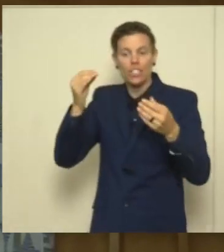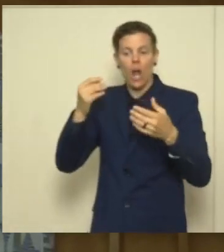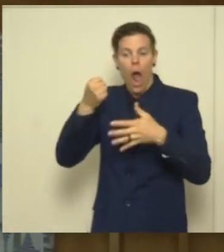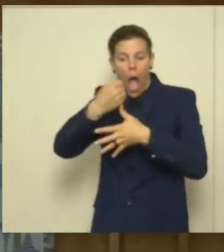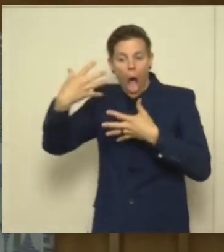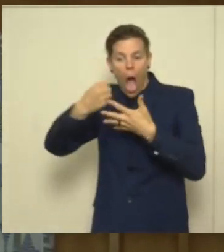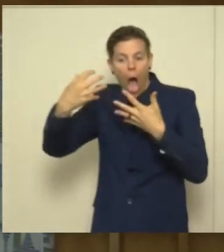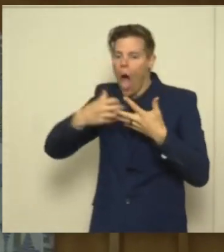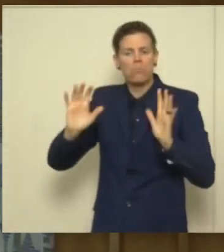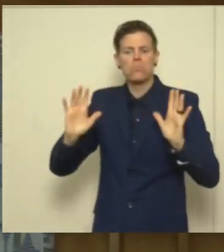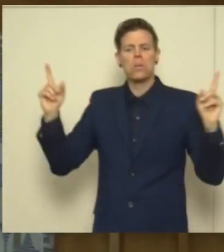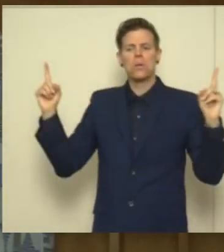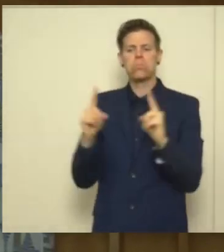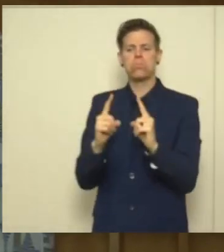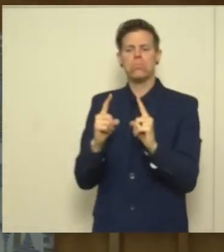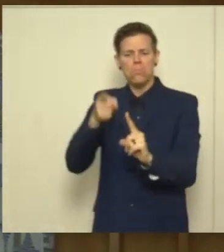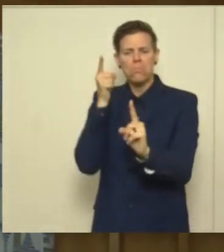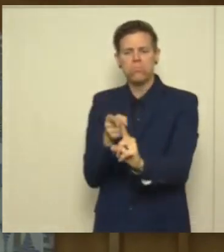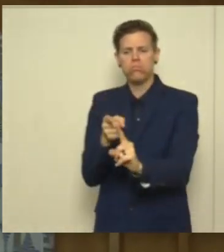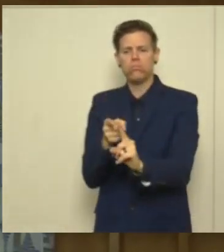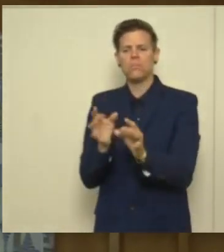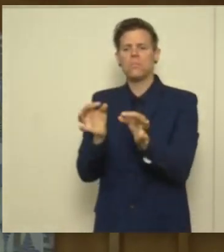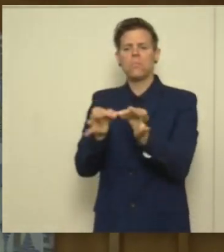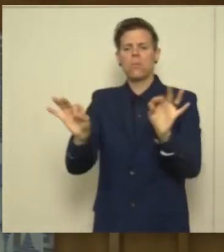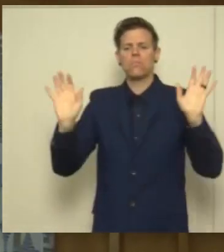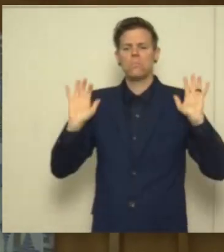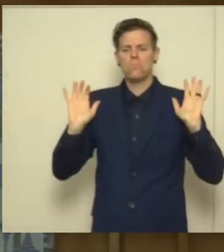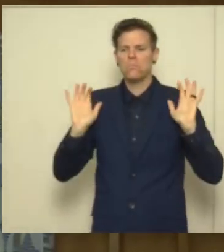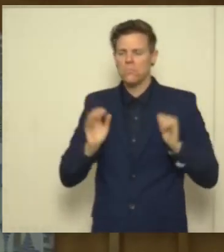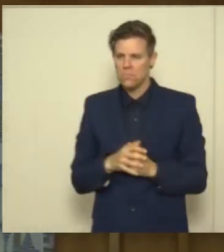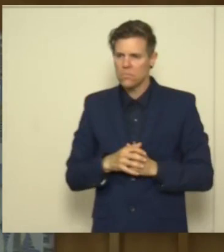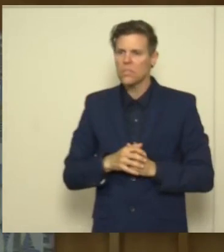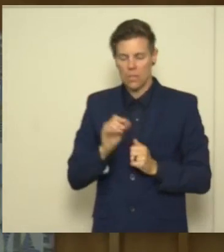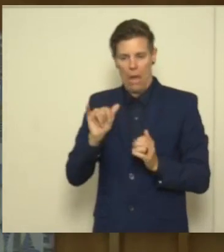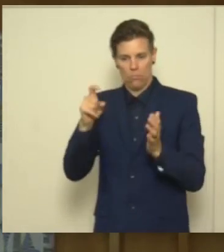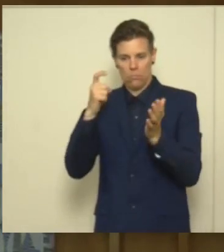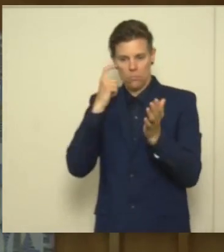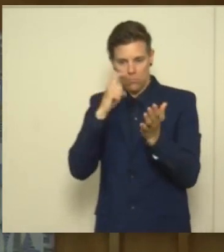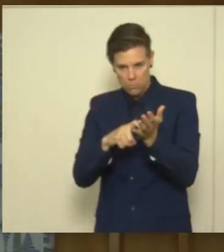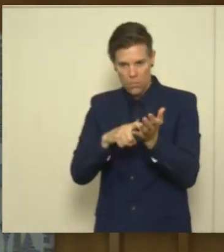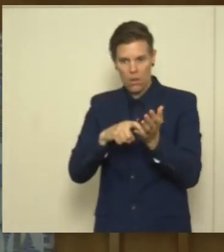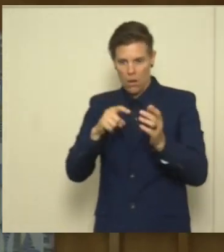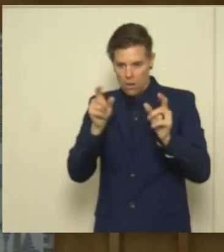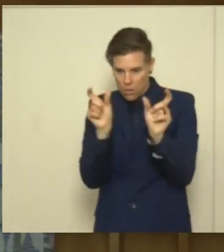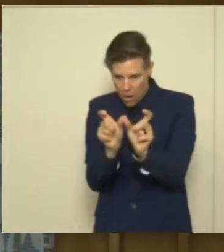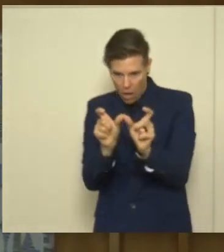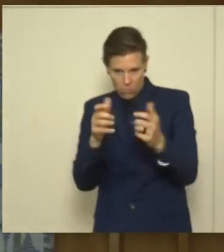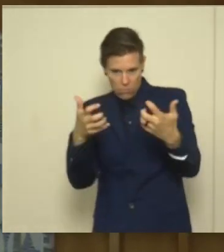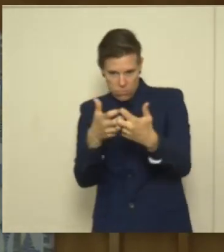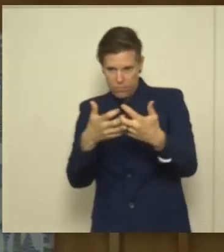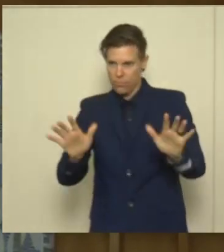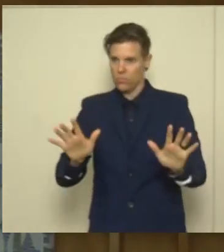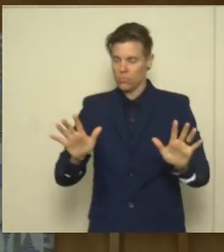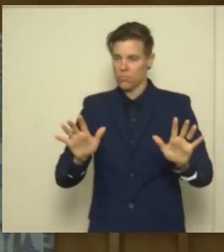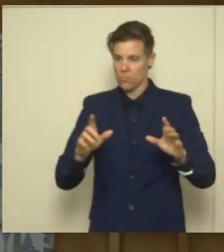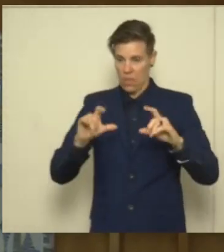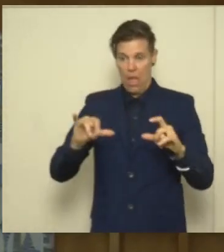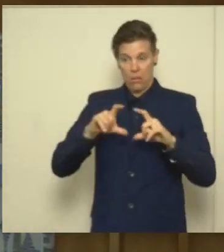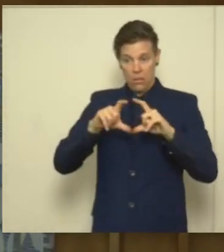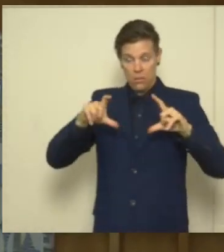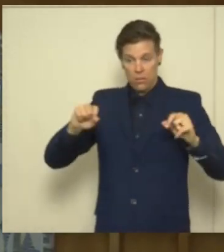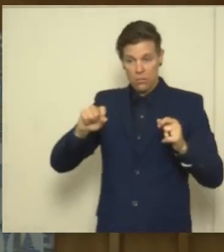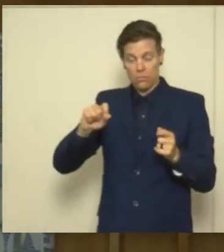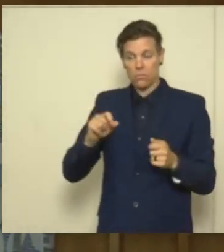verify. At this point in time, we do not anticipate that particular change to affect